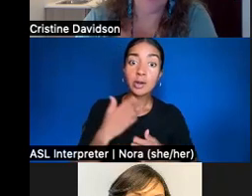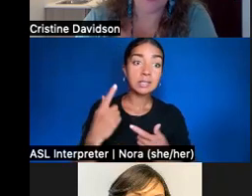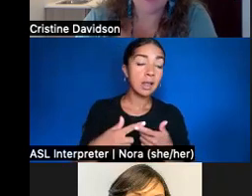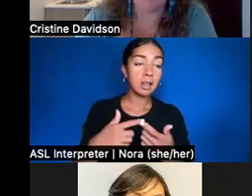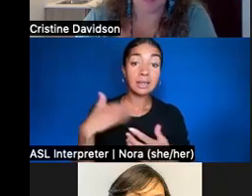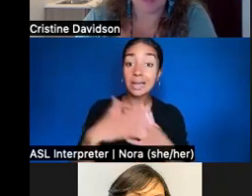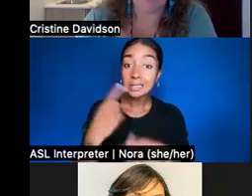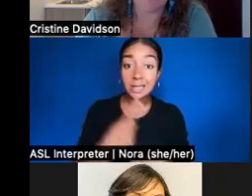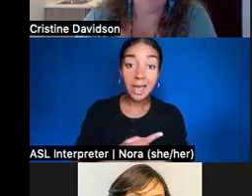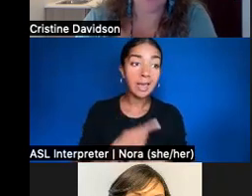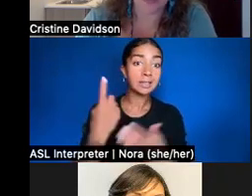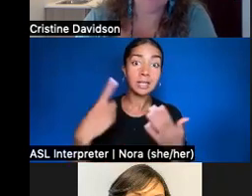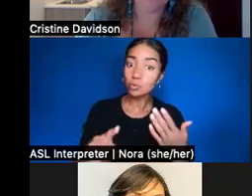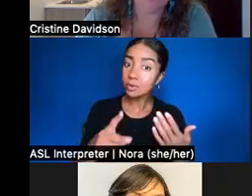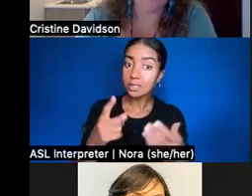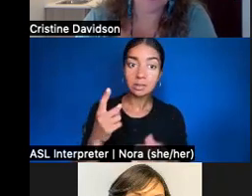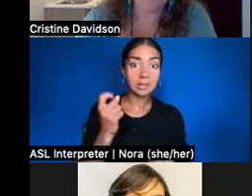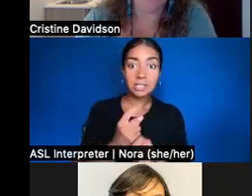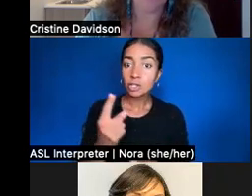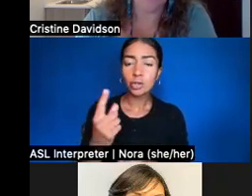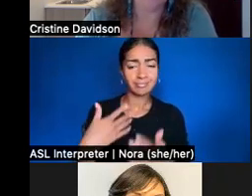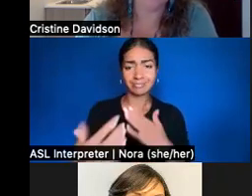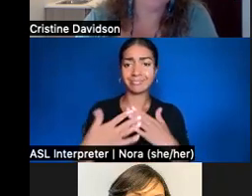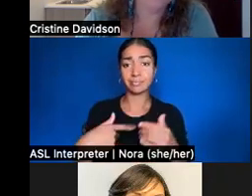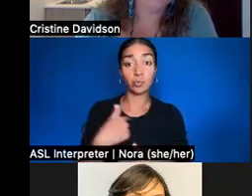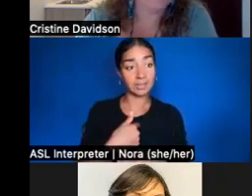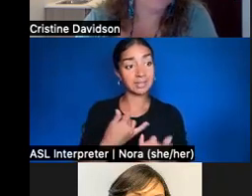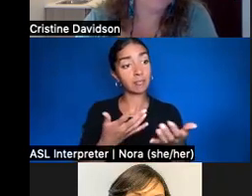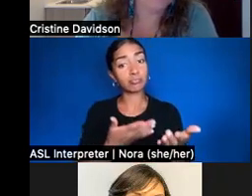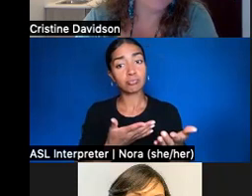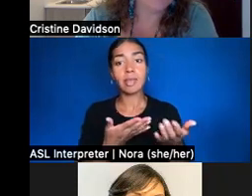We will be there for them, right? Awesome.